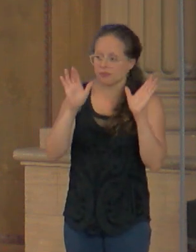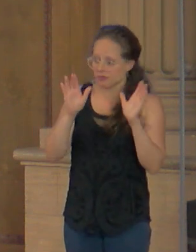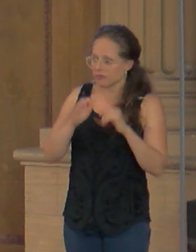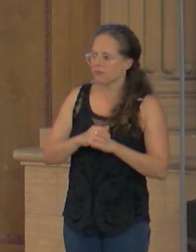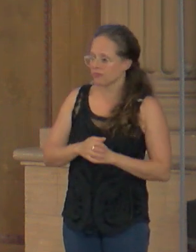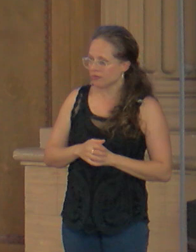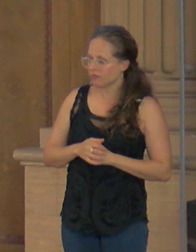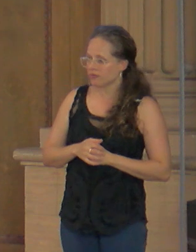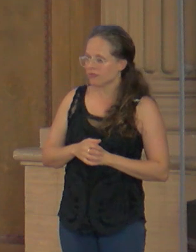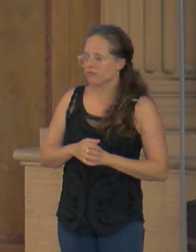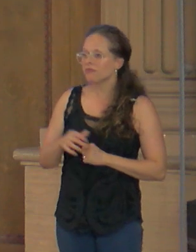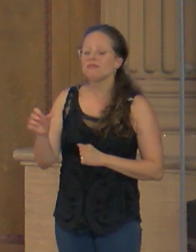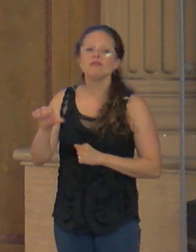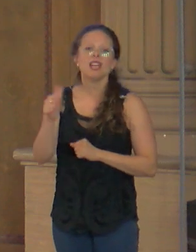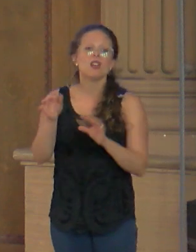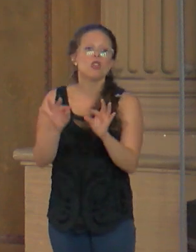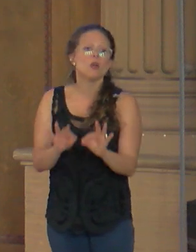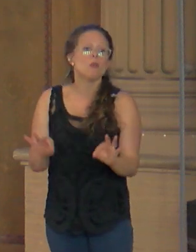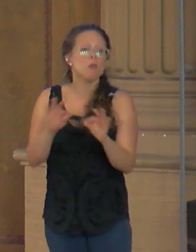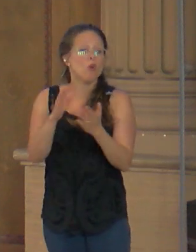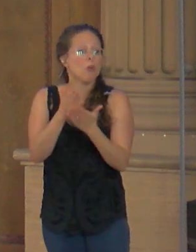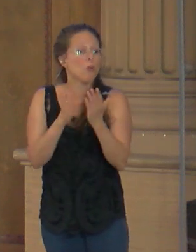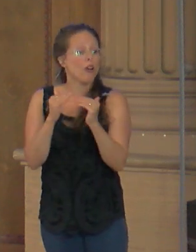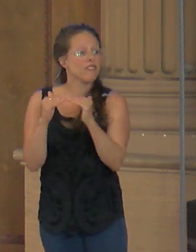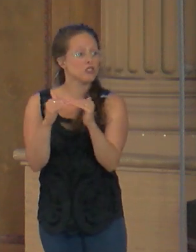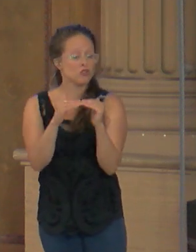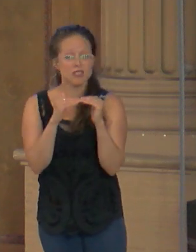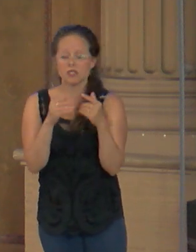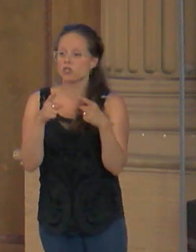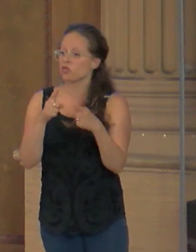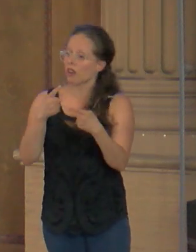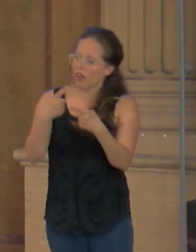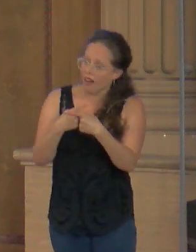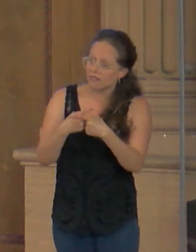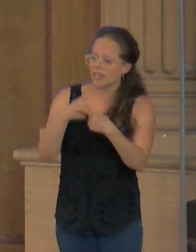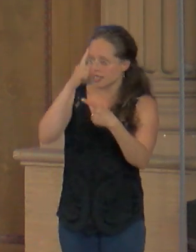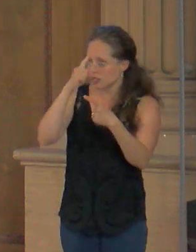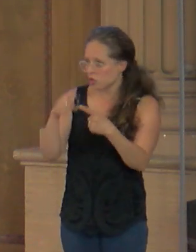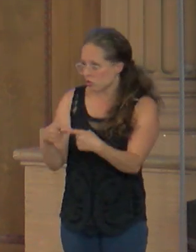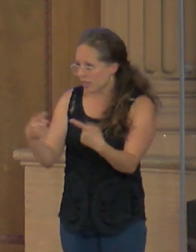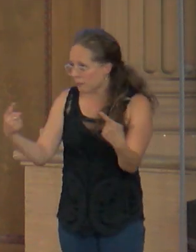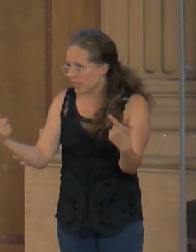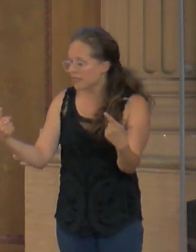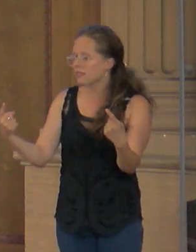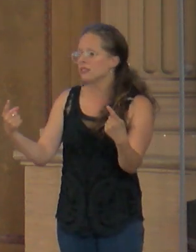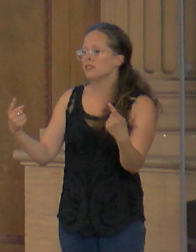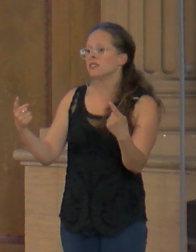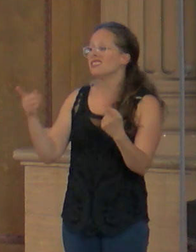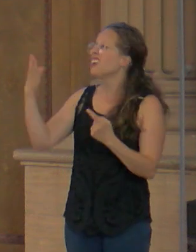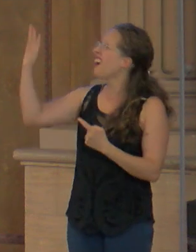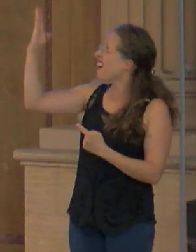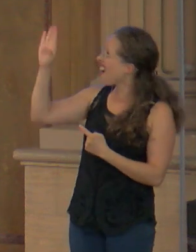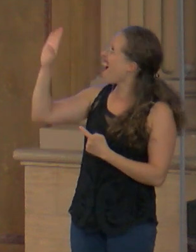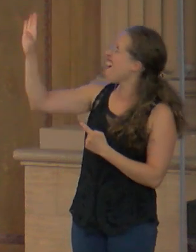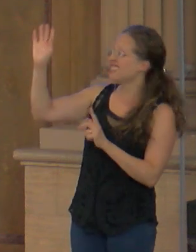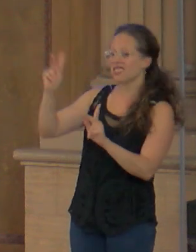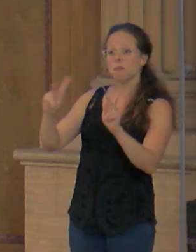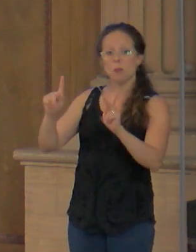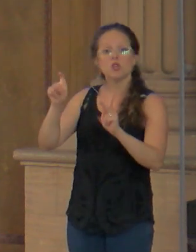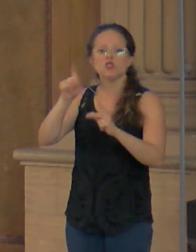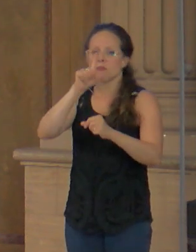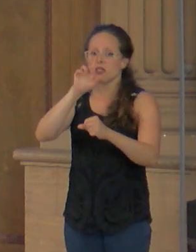Another super important facet of doing justice in the midst of conflicts and disagreements is that God's people should be committed